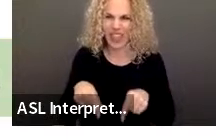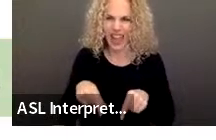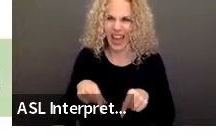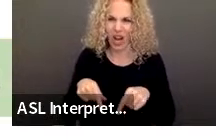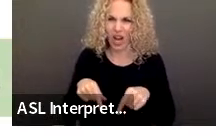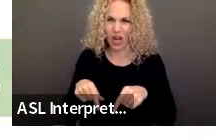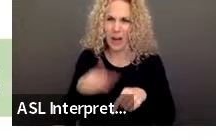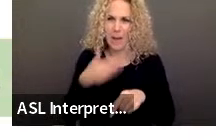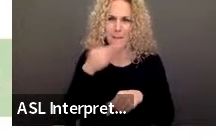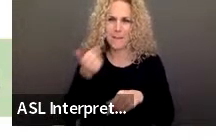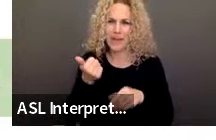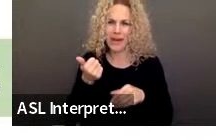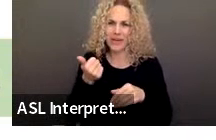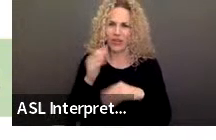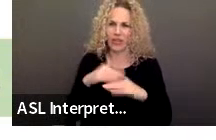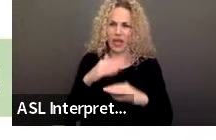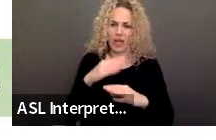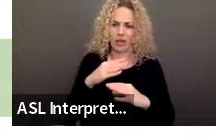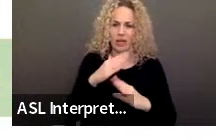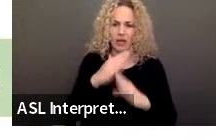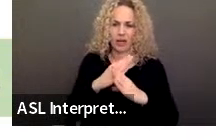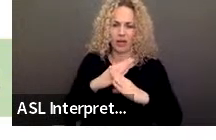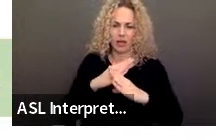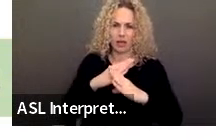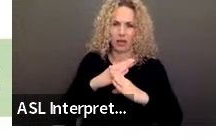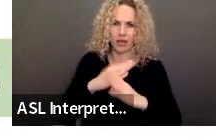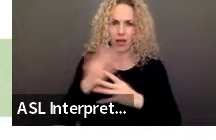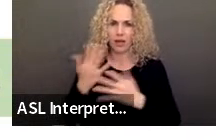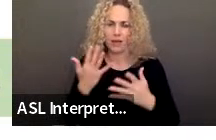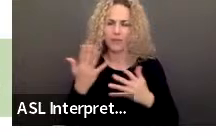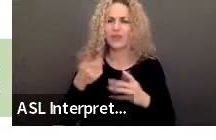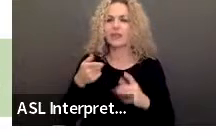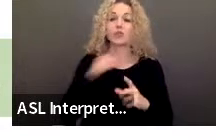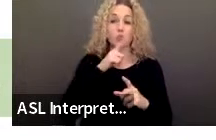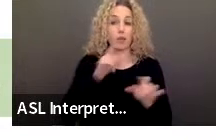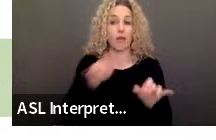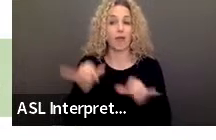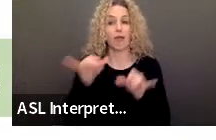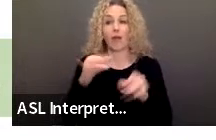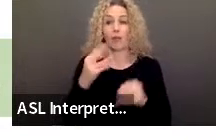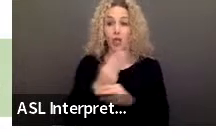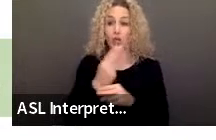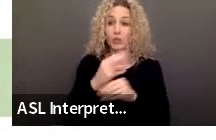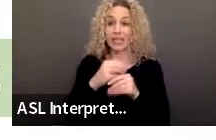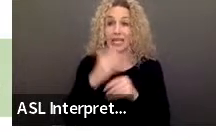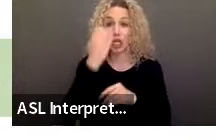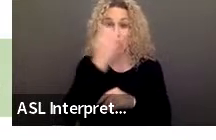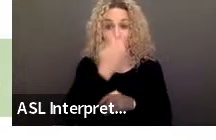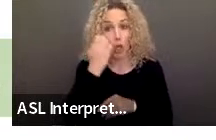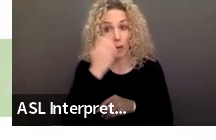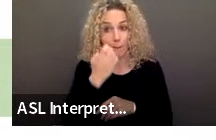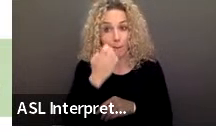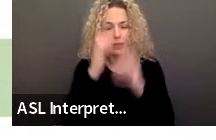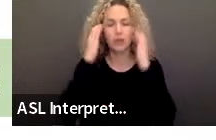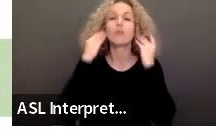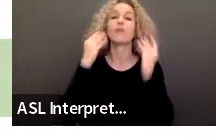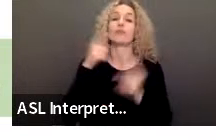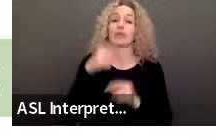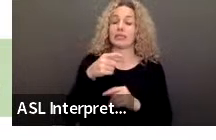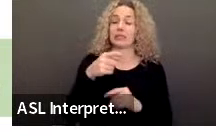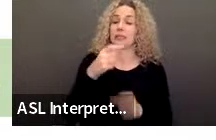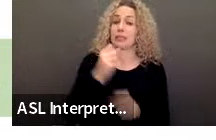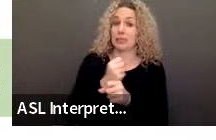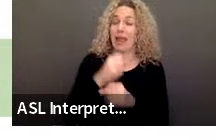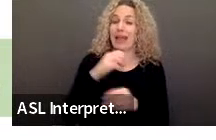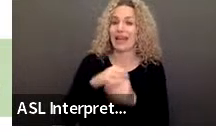much better solution. These are very commonly used in Europe. This particular one is made in France,